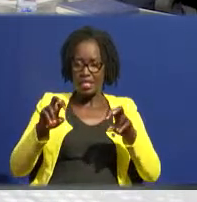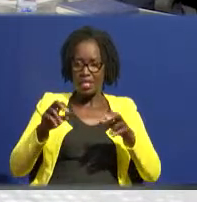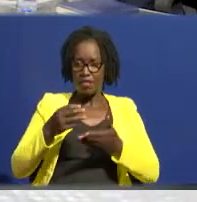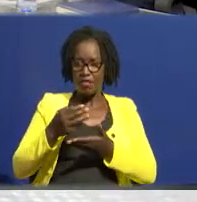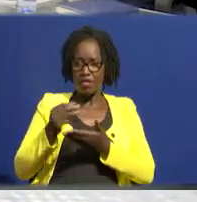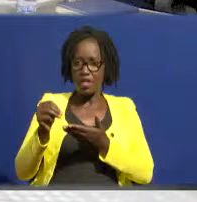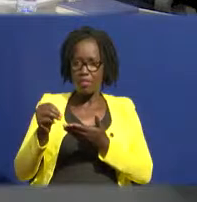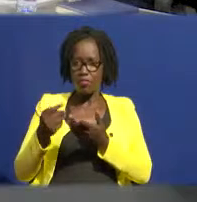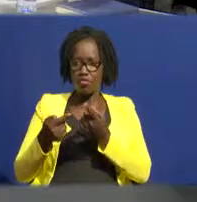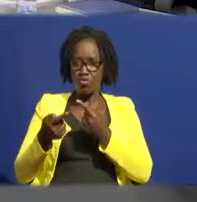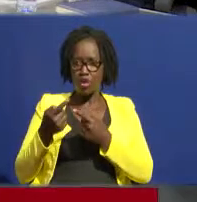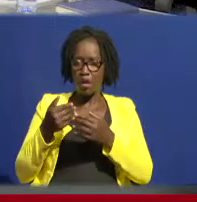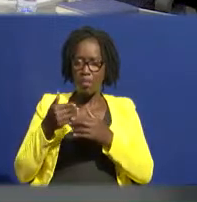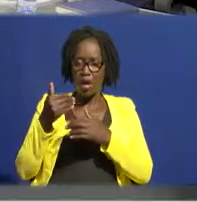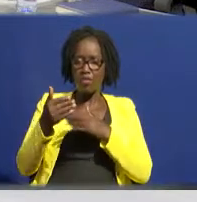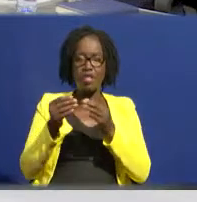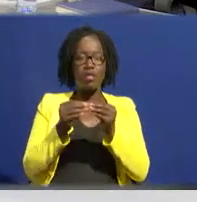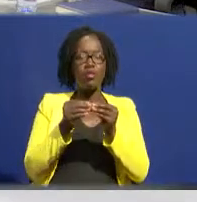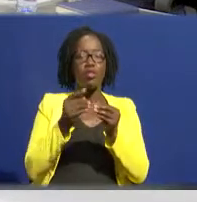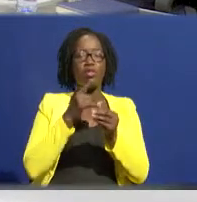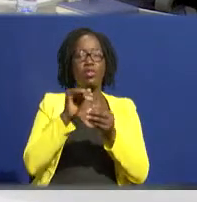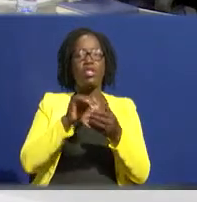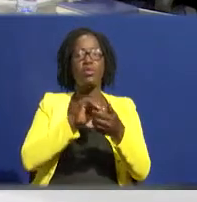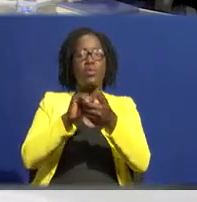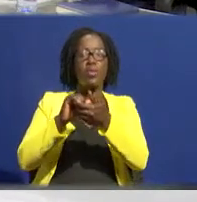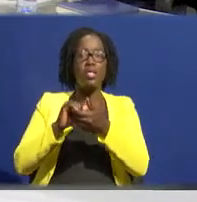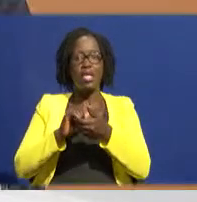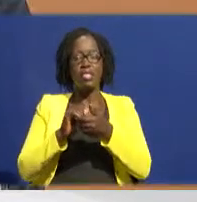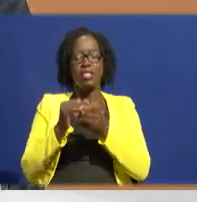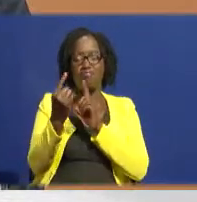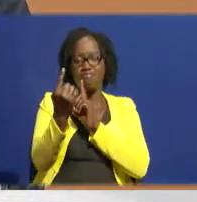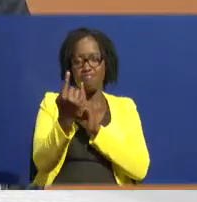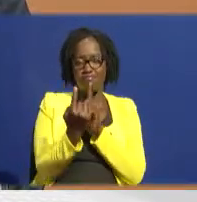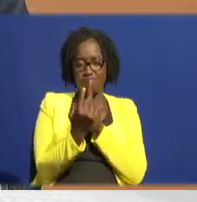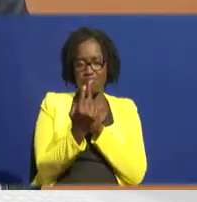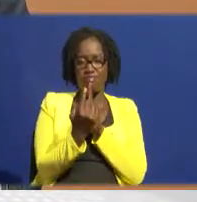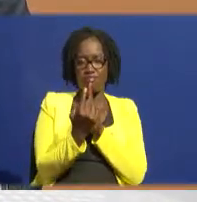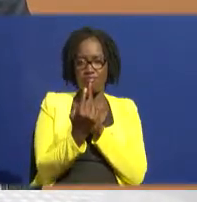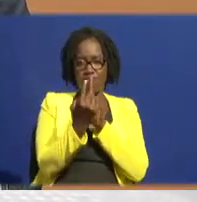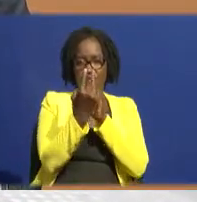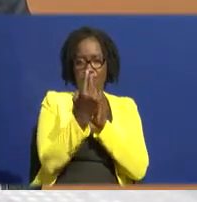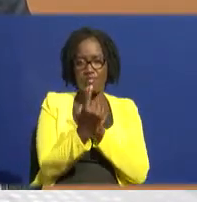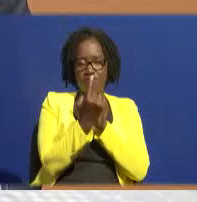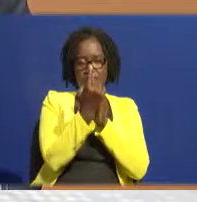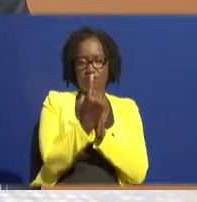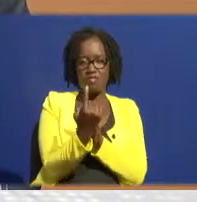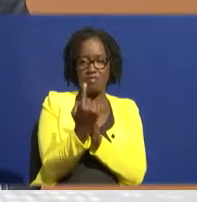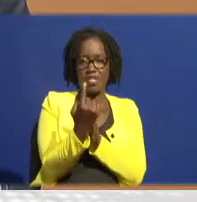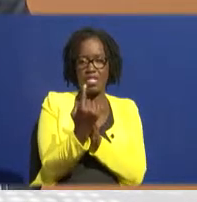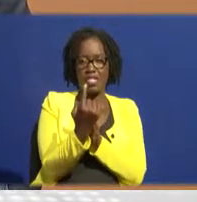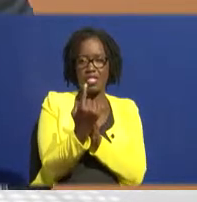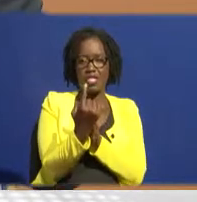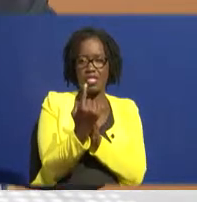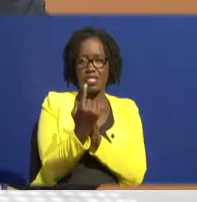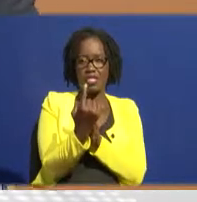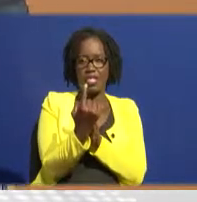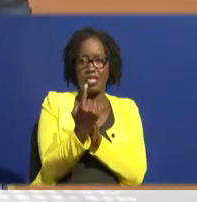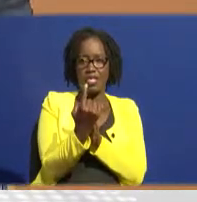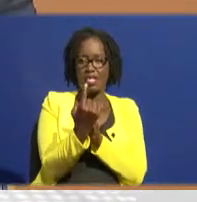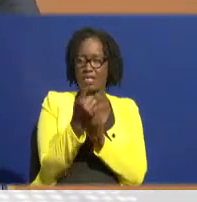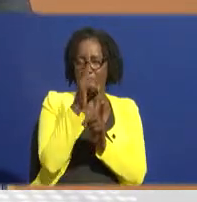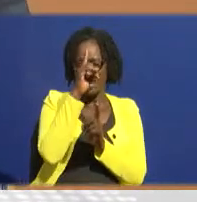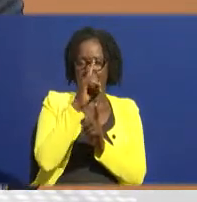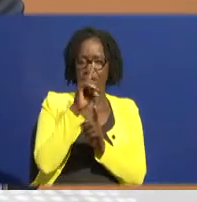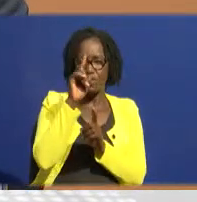to come after the meeting so that we can engage a one-to-one, because now that is critical, and it's not just something that you can